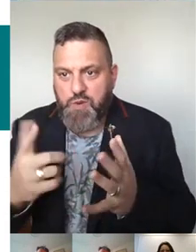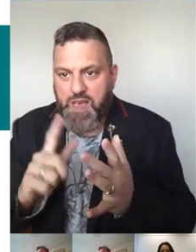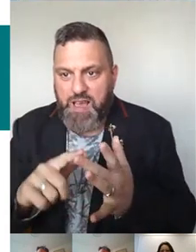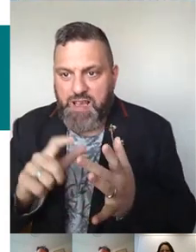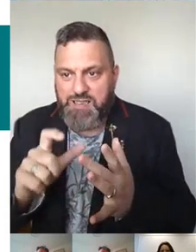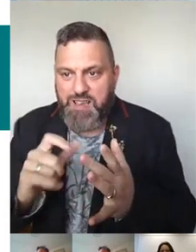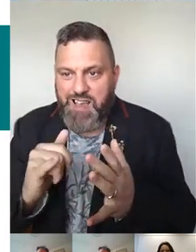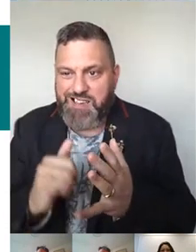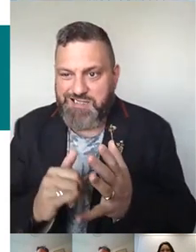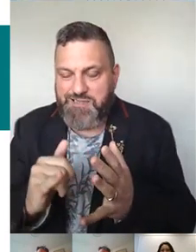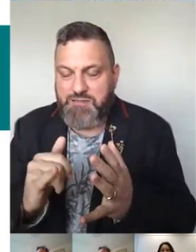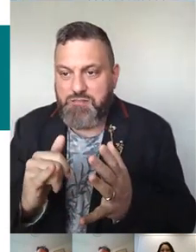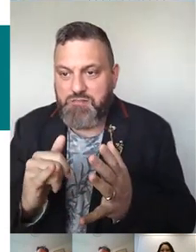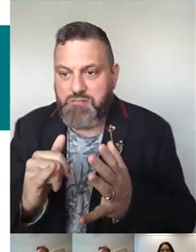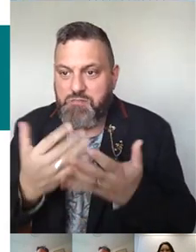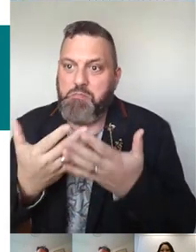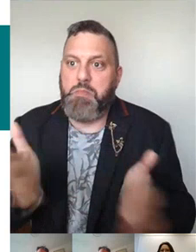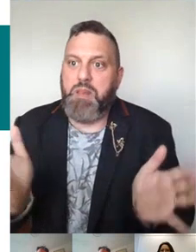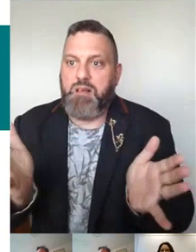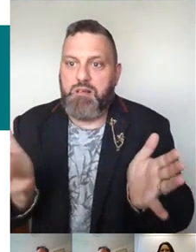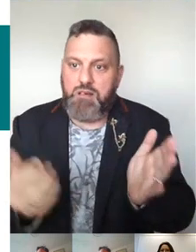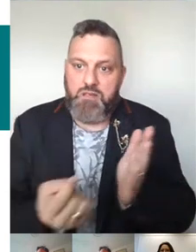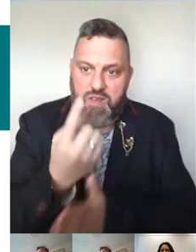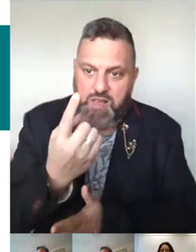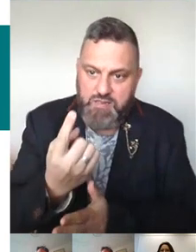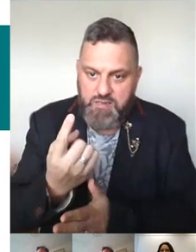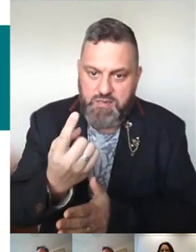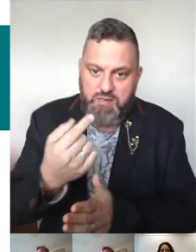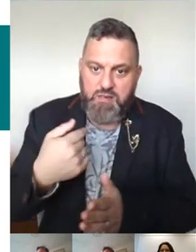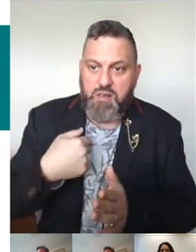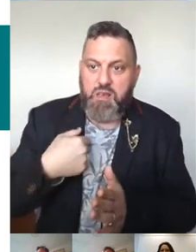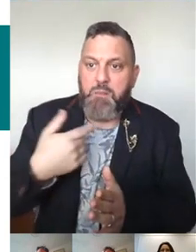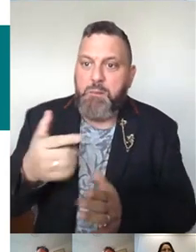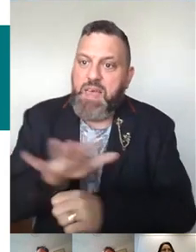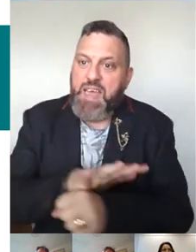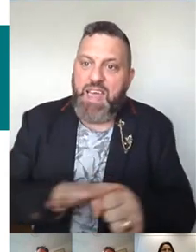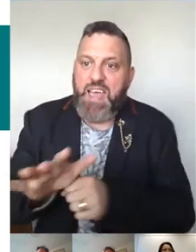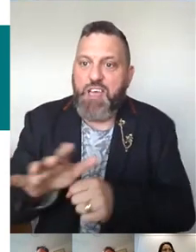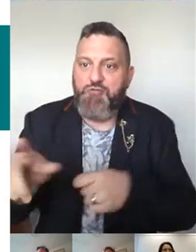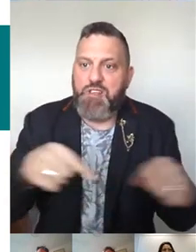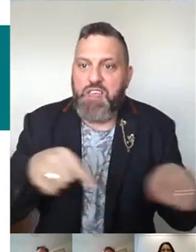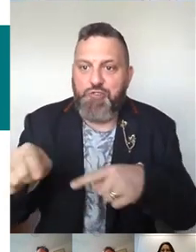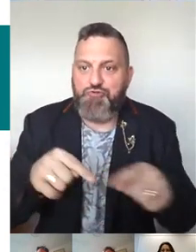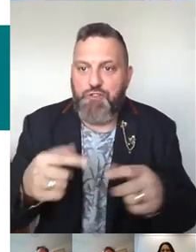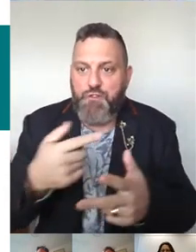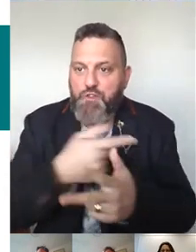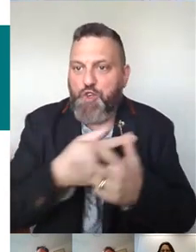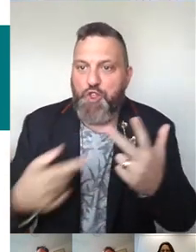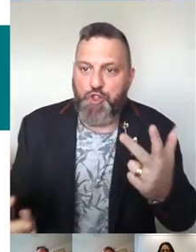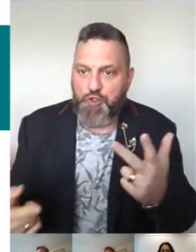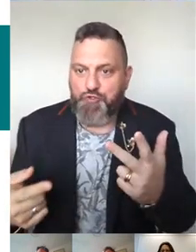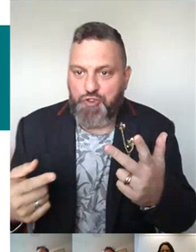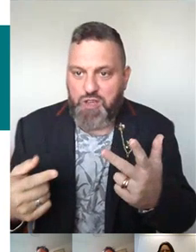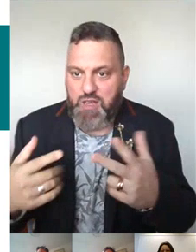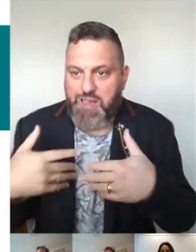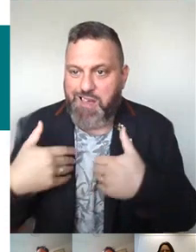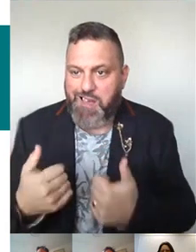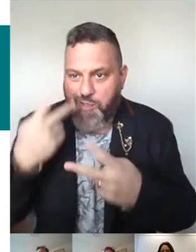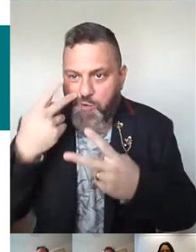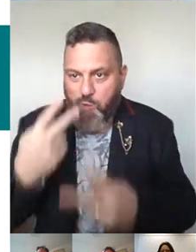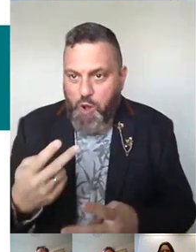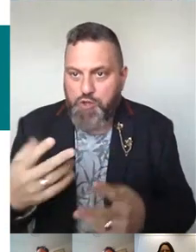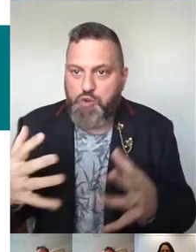public event. My name's Sarah Deeson. I'm the area director for the Three Health Watch within Berkshire West, which